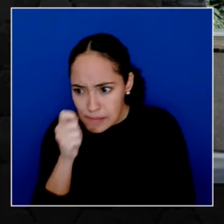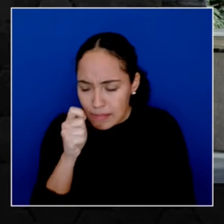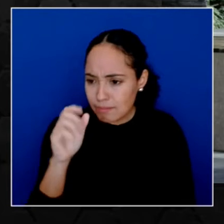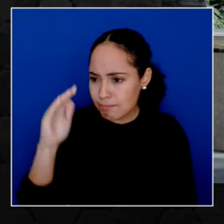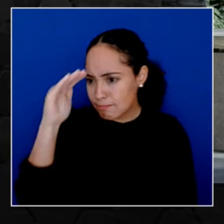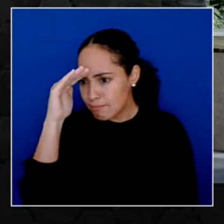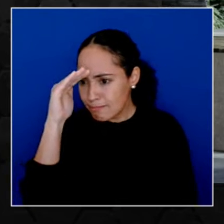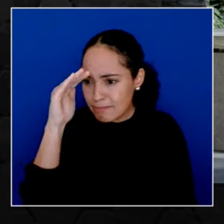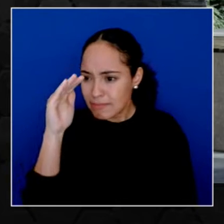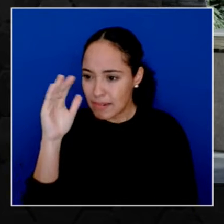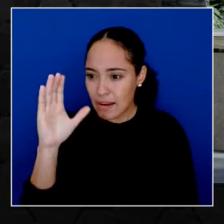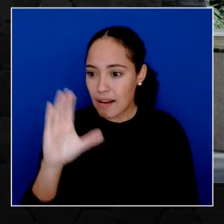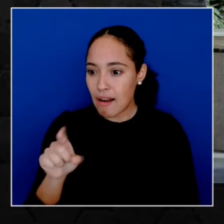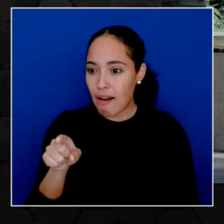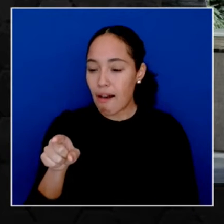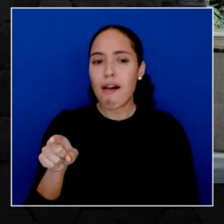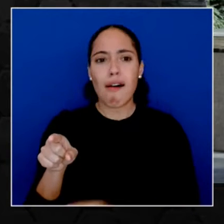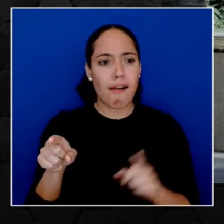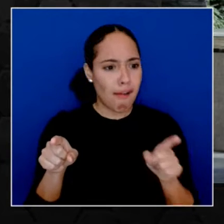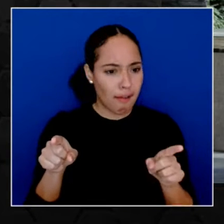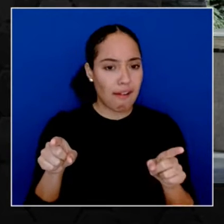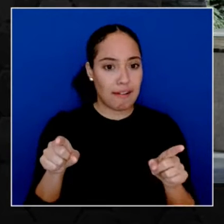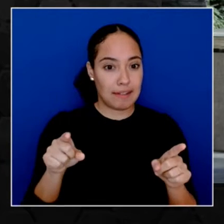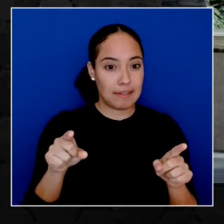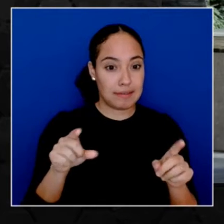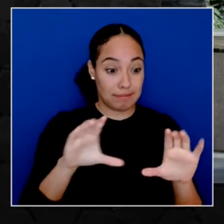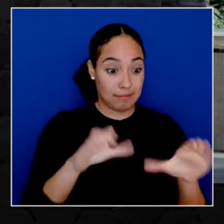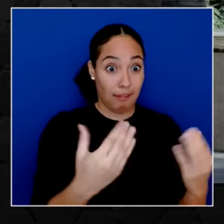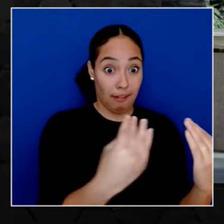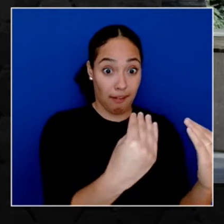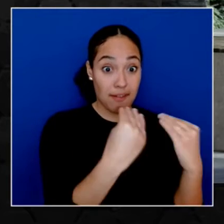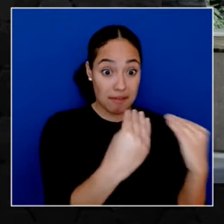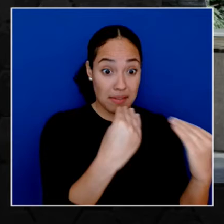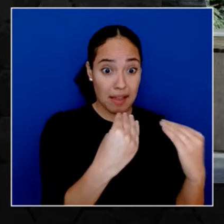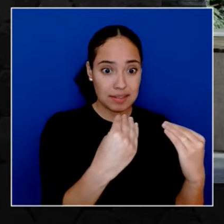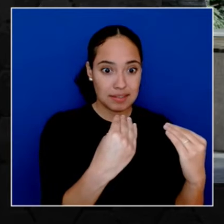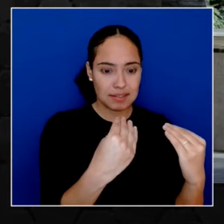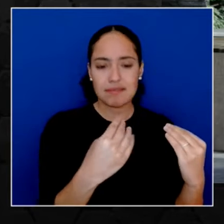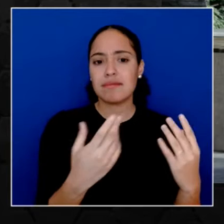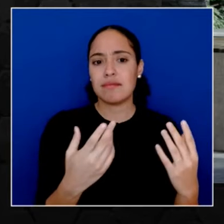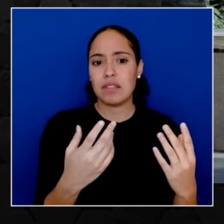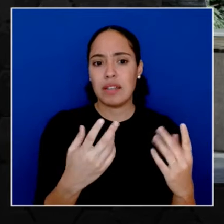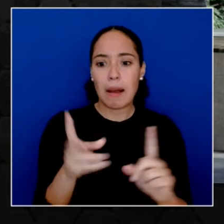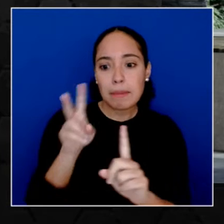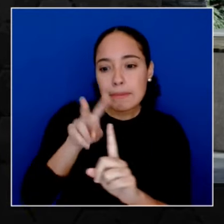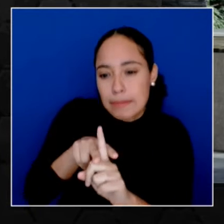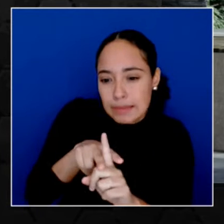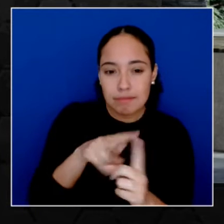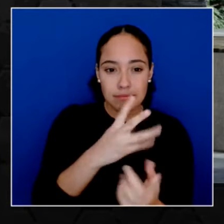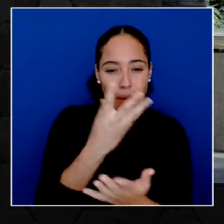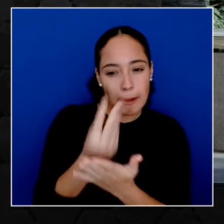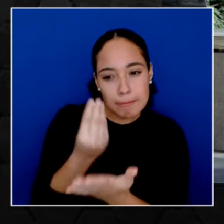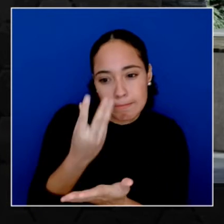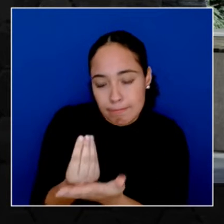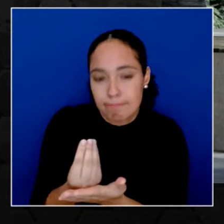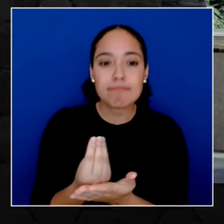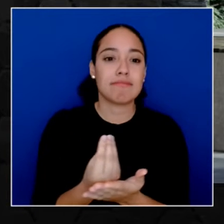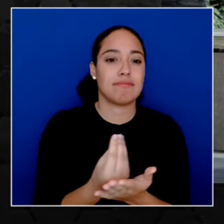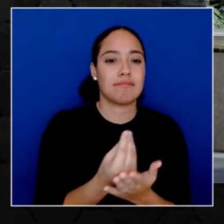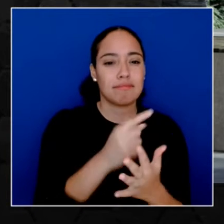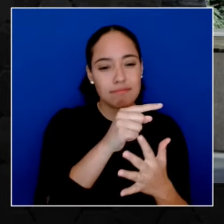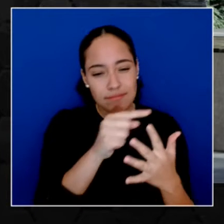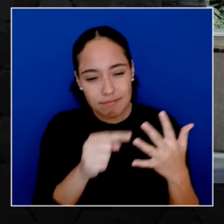I had learned in my class. In my class, I was learning all about applications of derivatives and how you can find minima